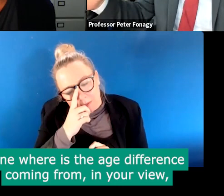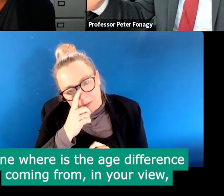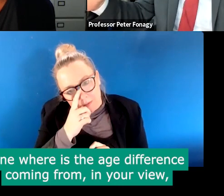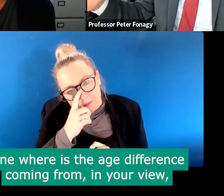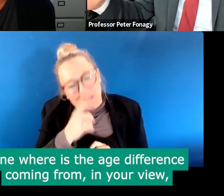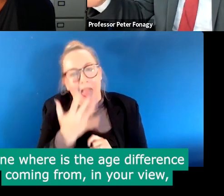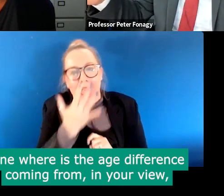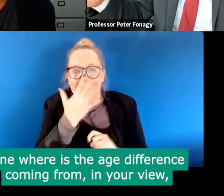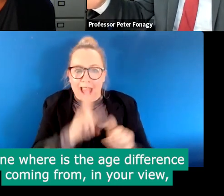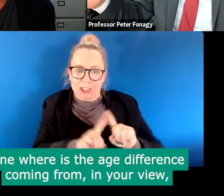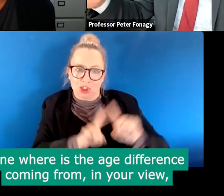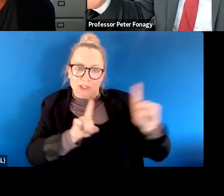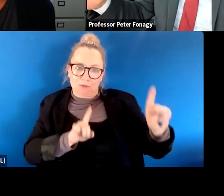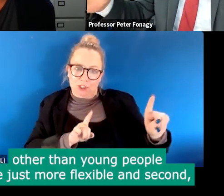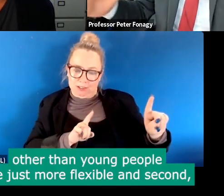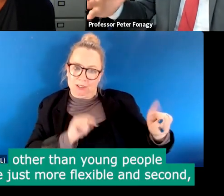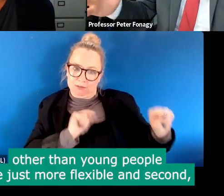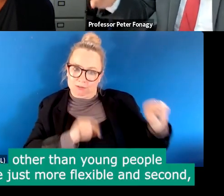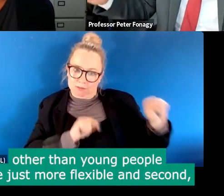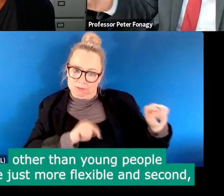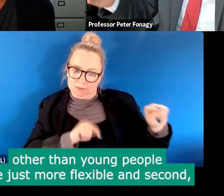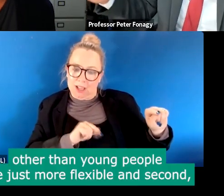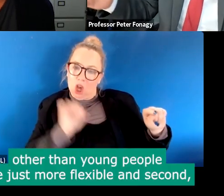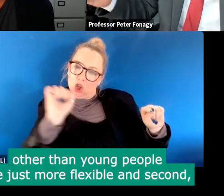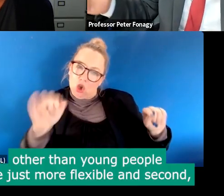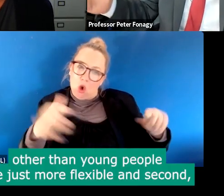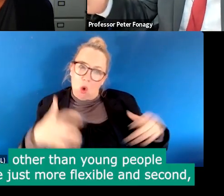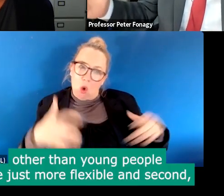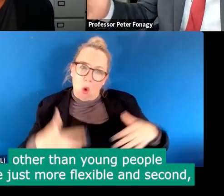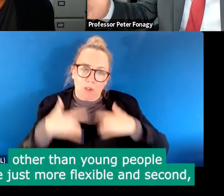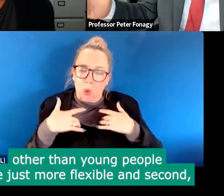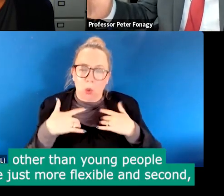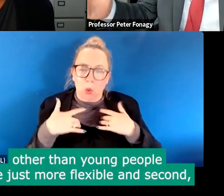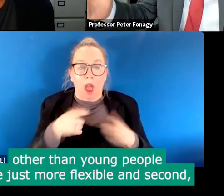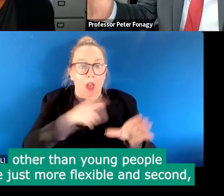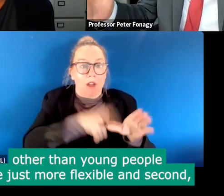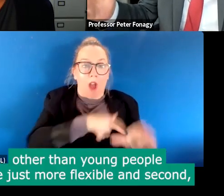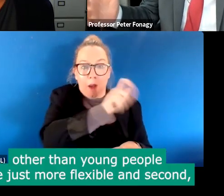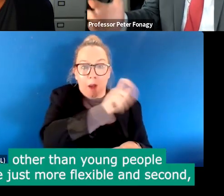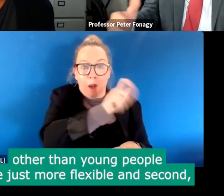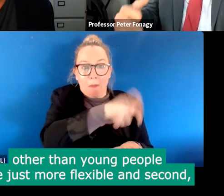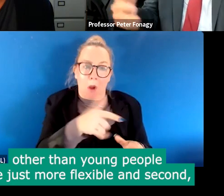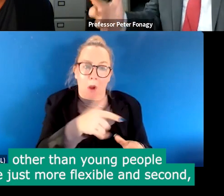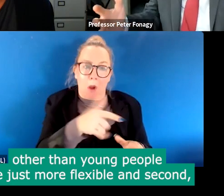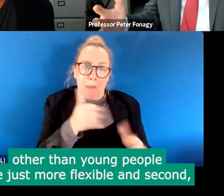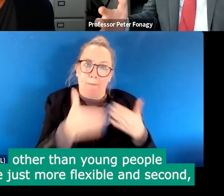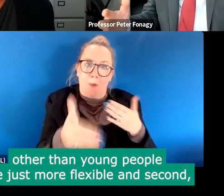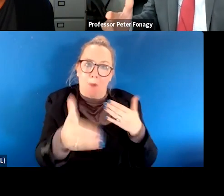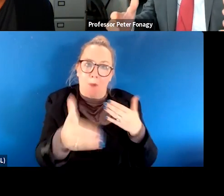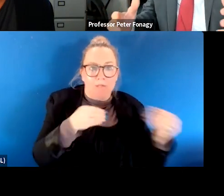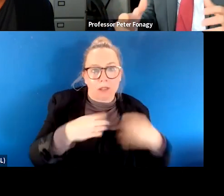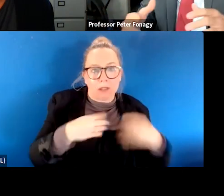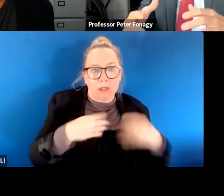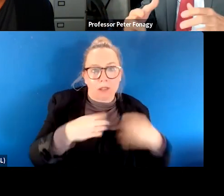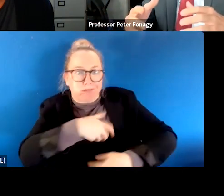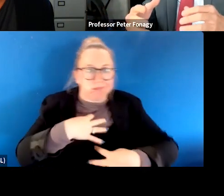difference coming from, in your view, other than young people are just more flexible? And